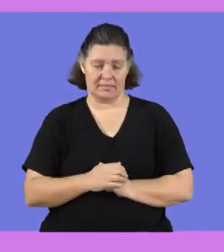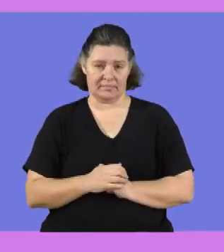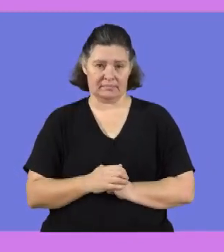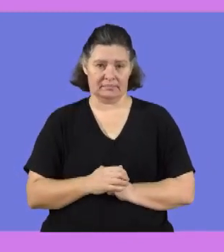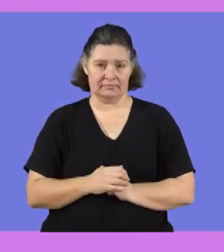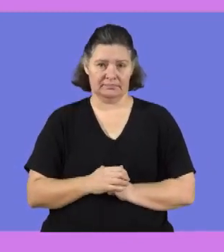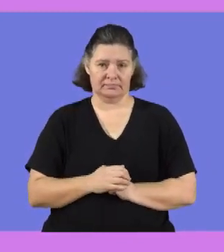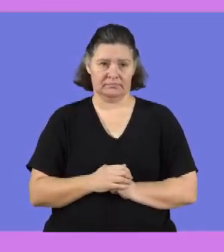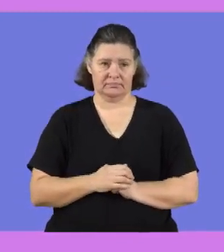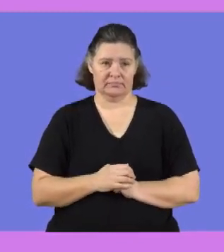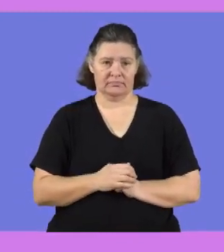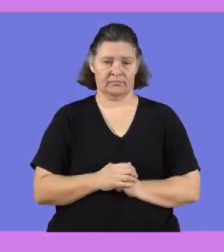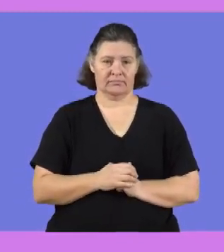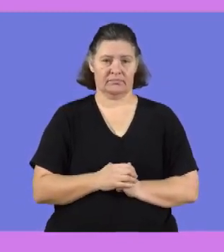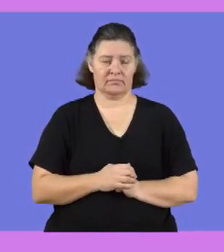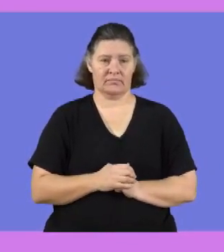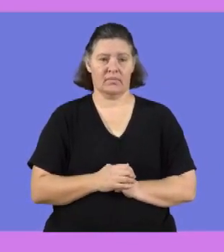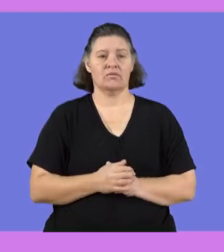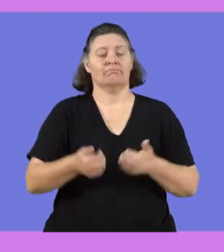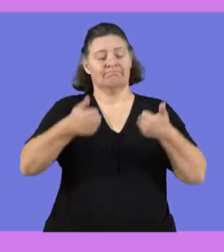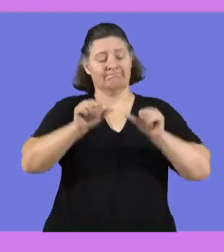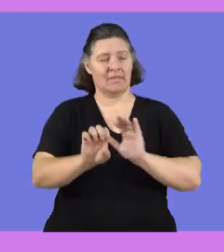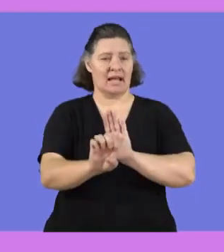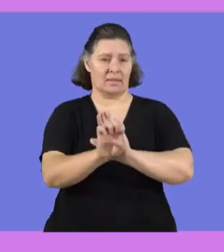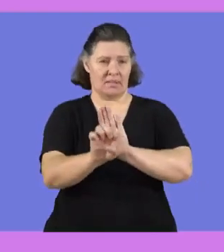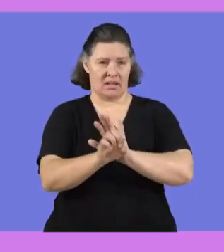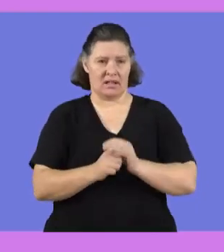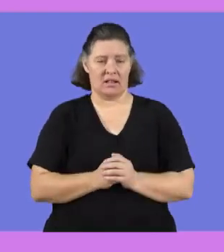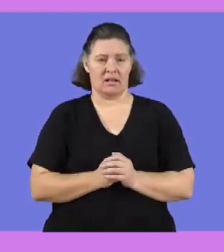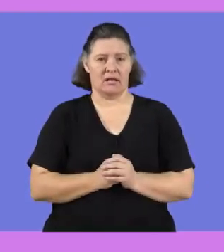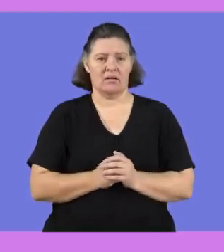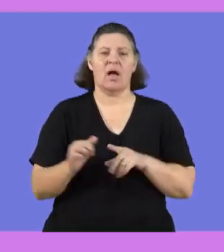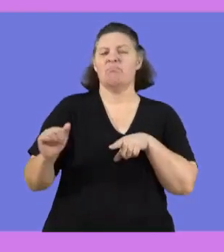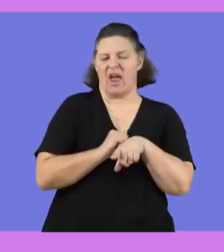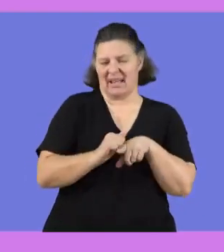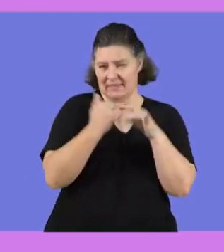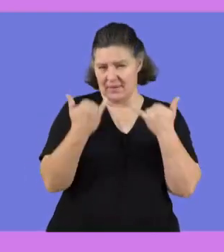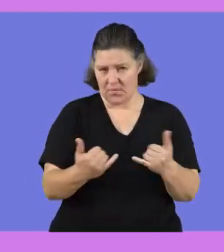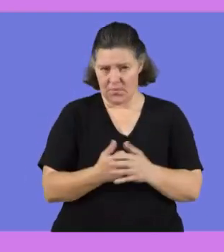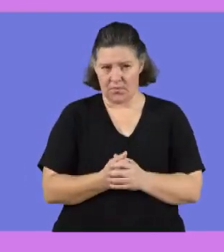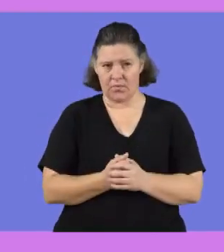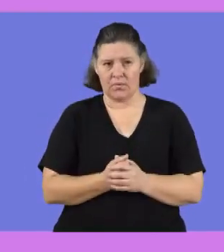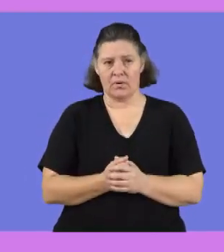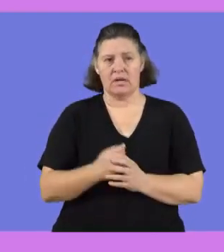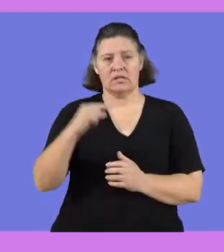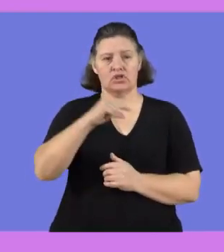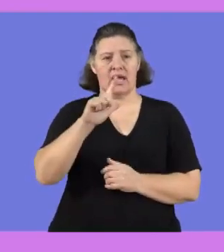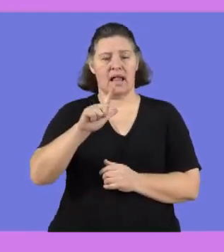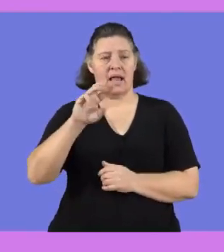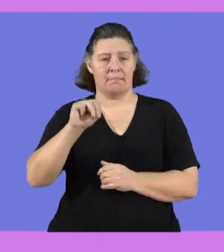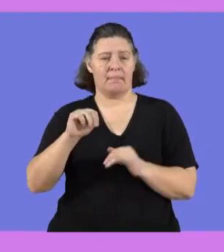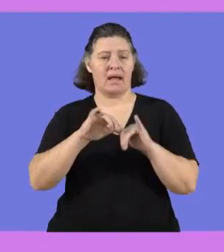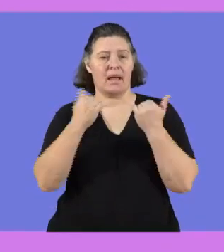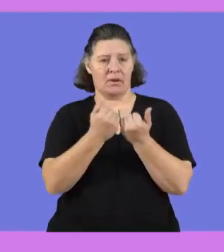8 Rand 61. So let us move to the next example, which